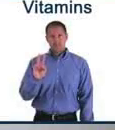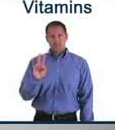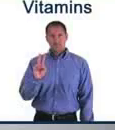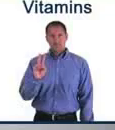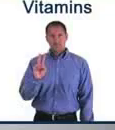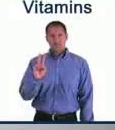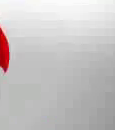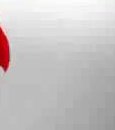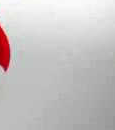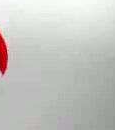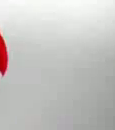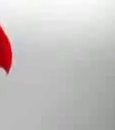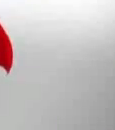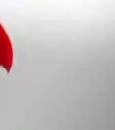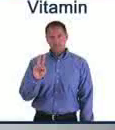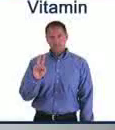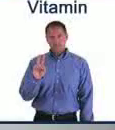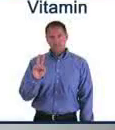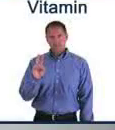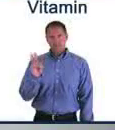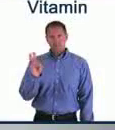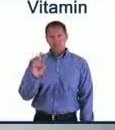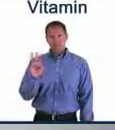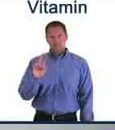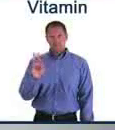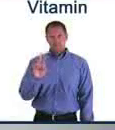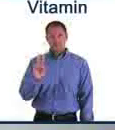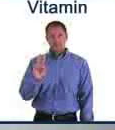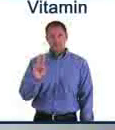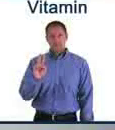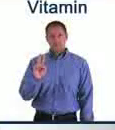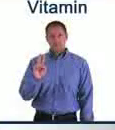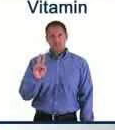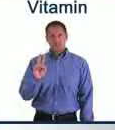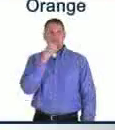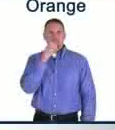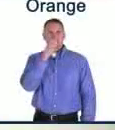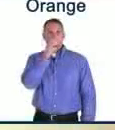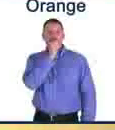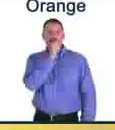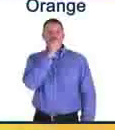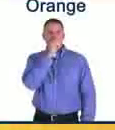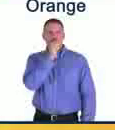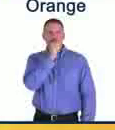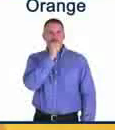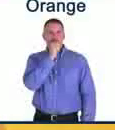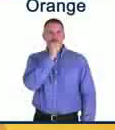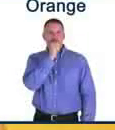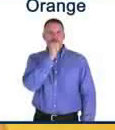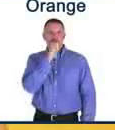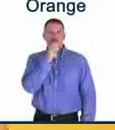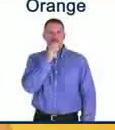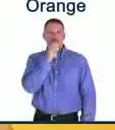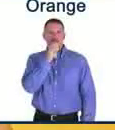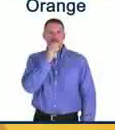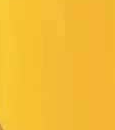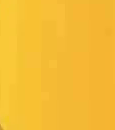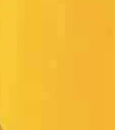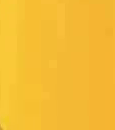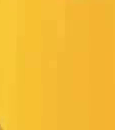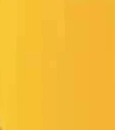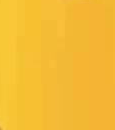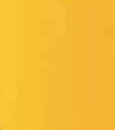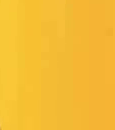like potassium, magnesium, and vitamin C and E. Pumpkins are orange because they're high in a compound